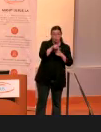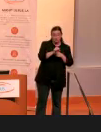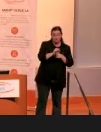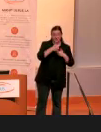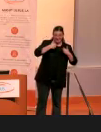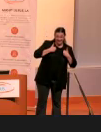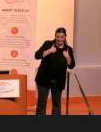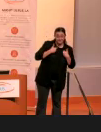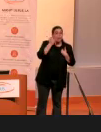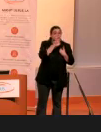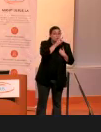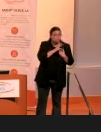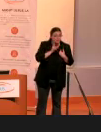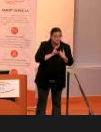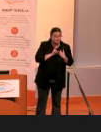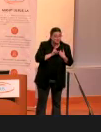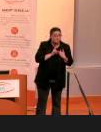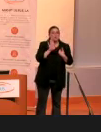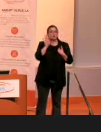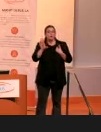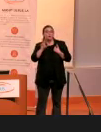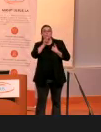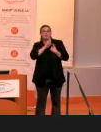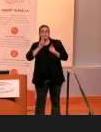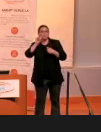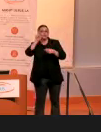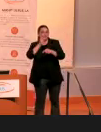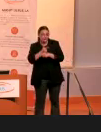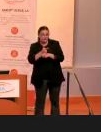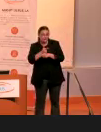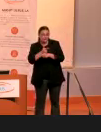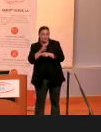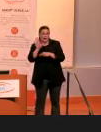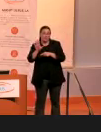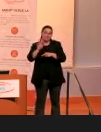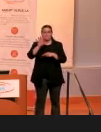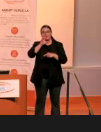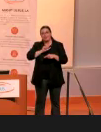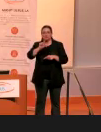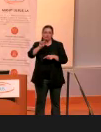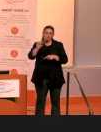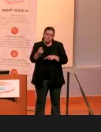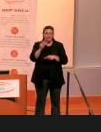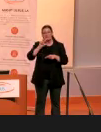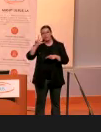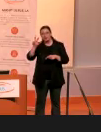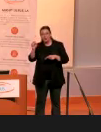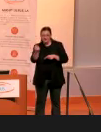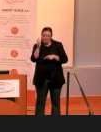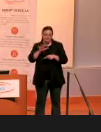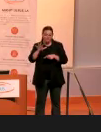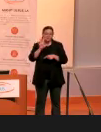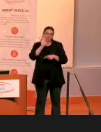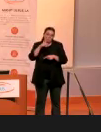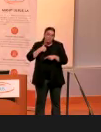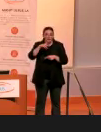an identical twin, her twin sister in her second or third decade has a 20 to 30%